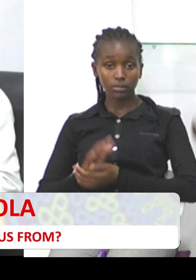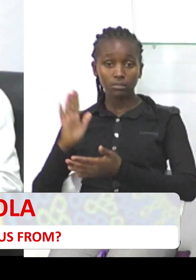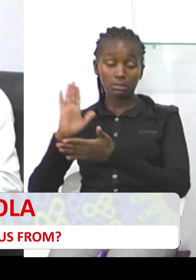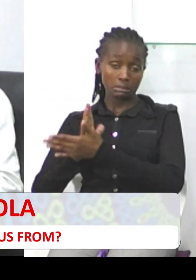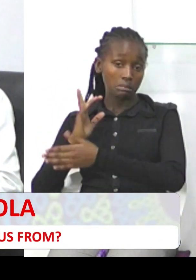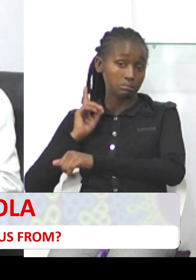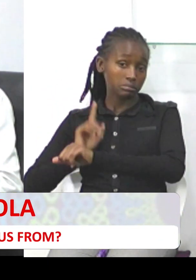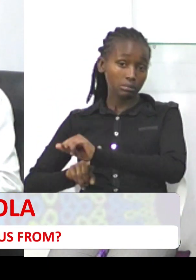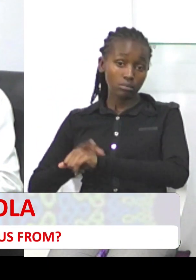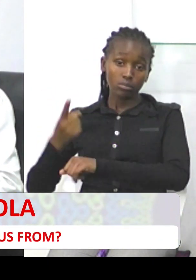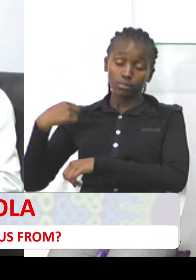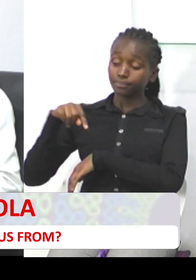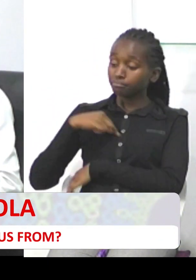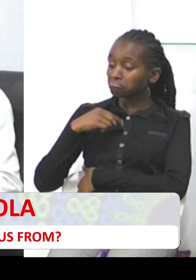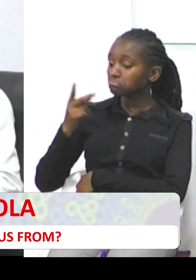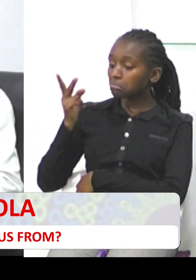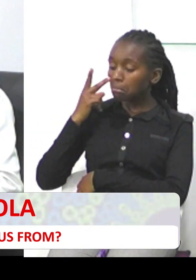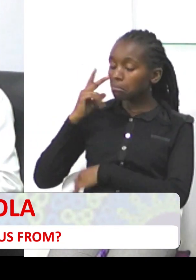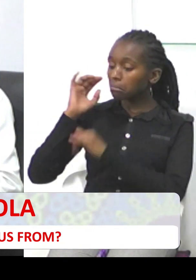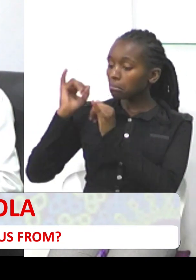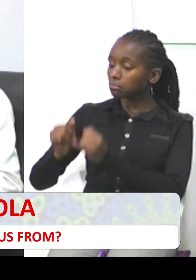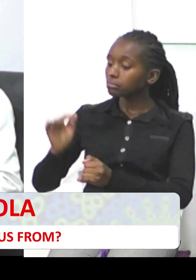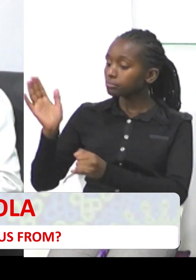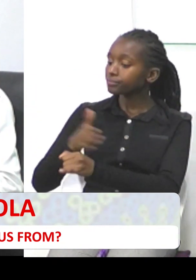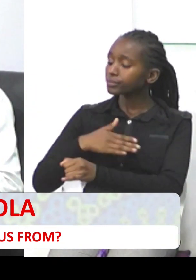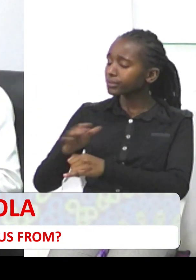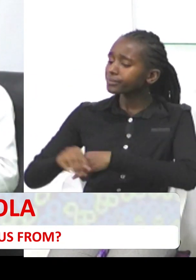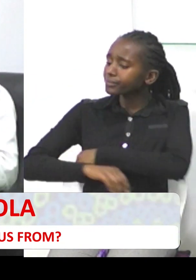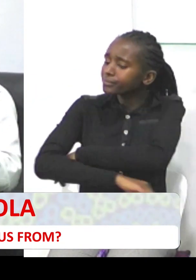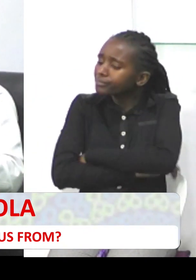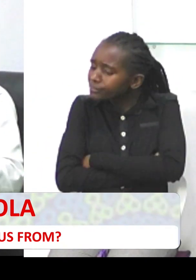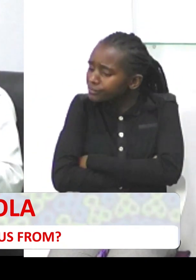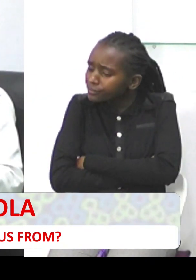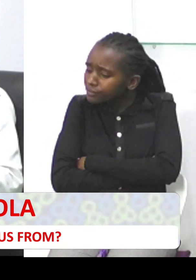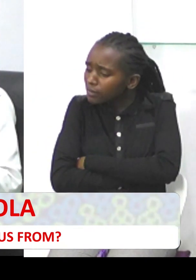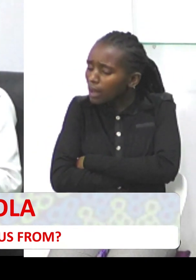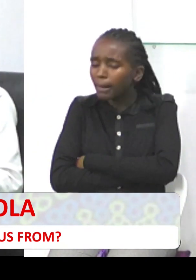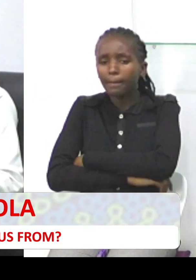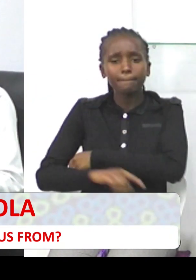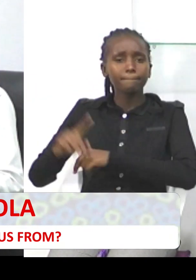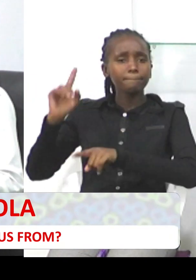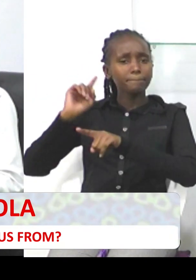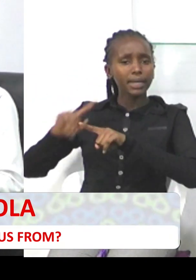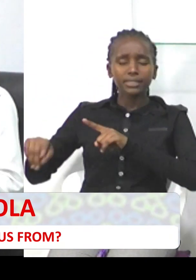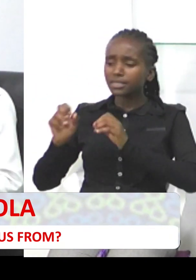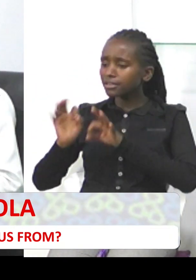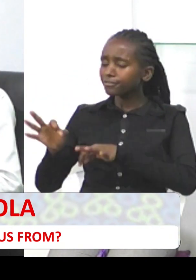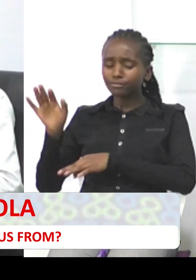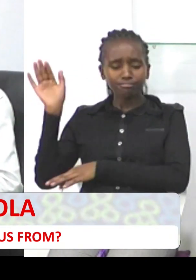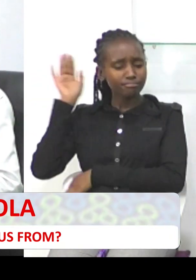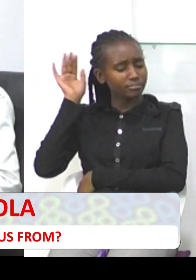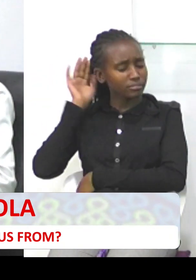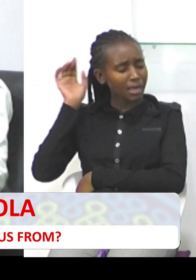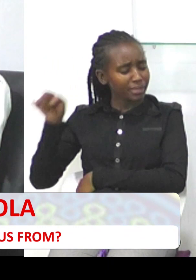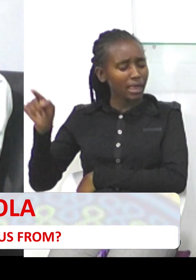at some new song ambazo zinatokea from, okay, I'll not speak it. Zinatokea